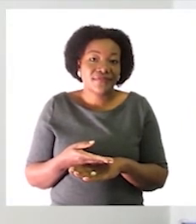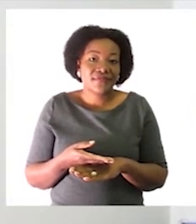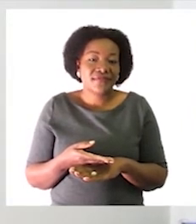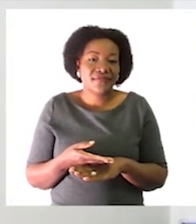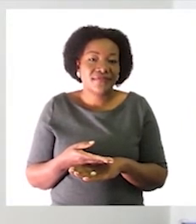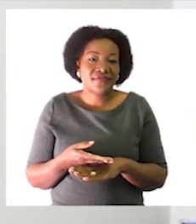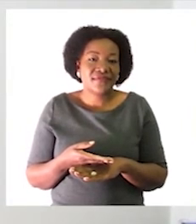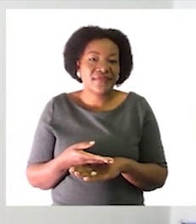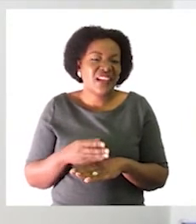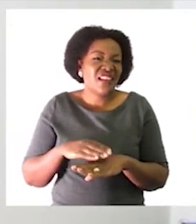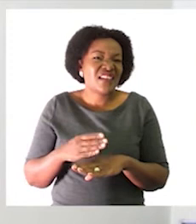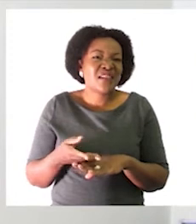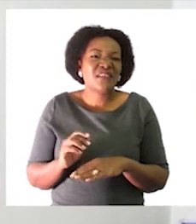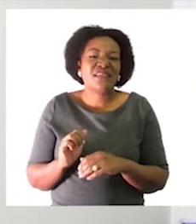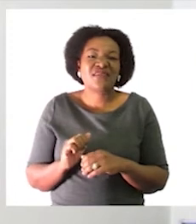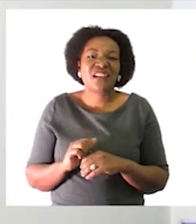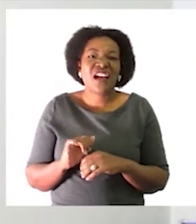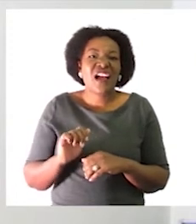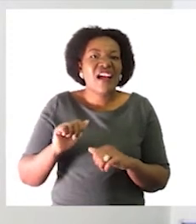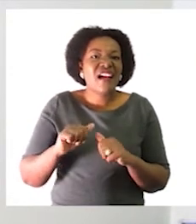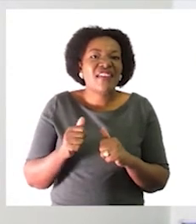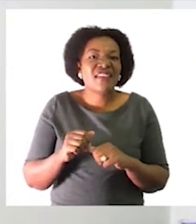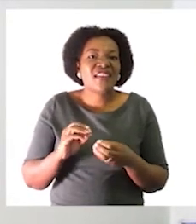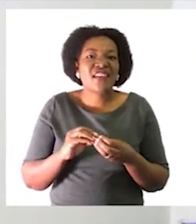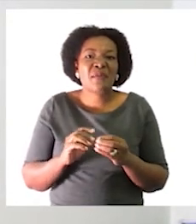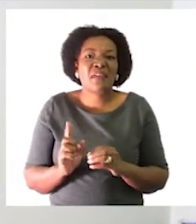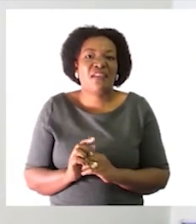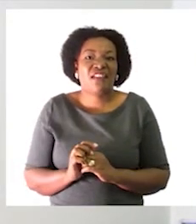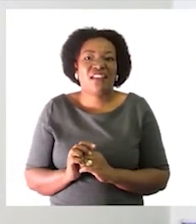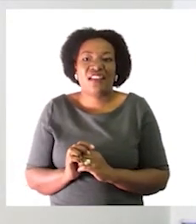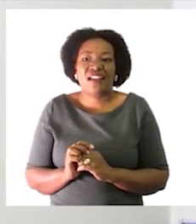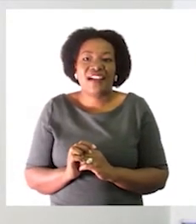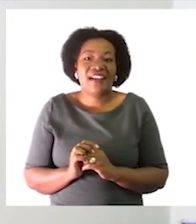Let's take, for example, give me any number there, Landre.